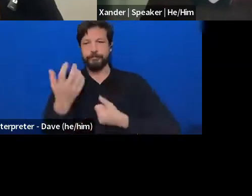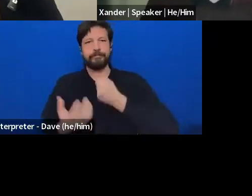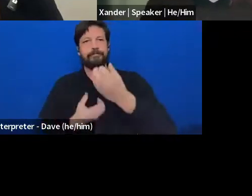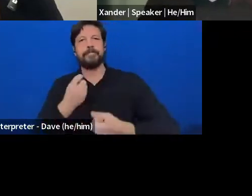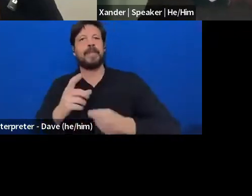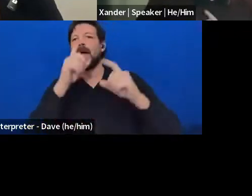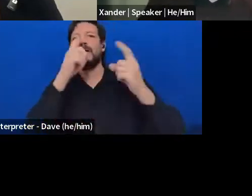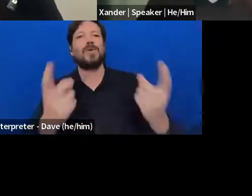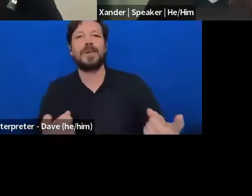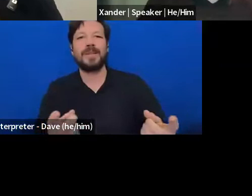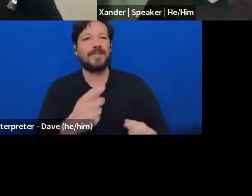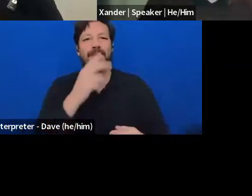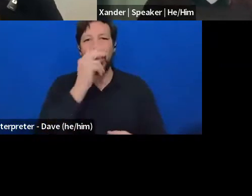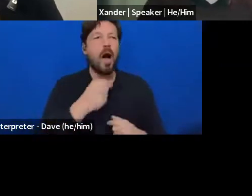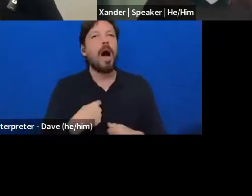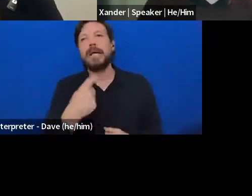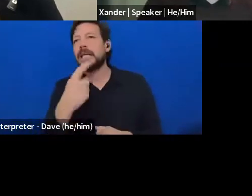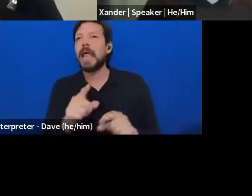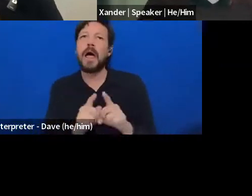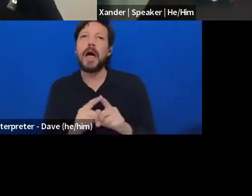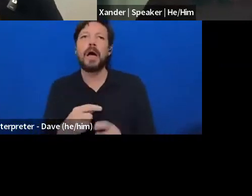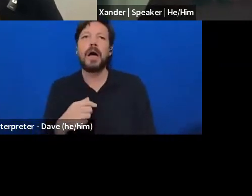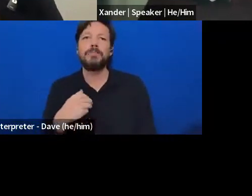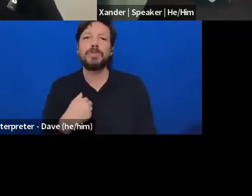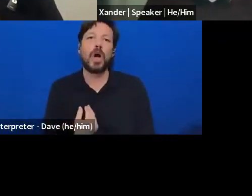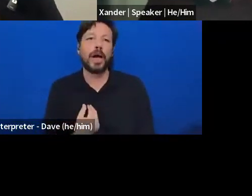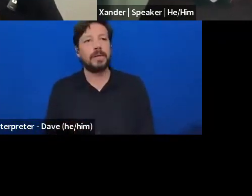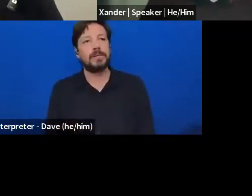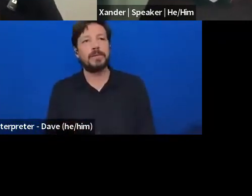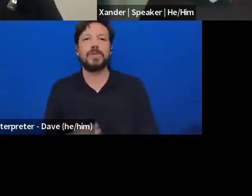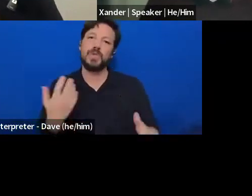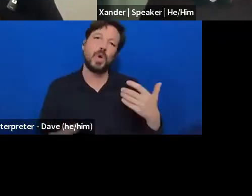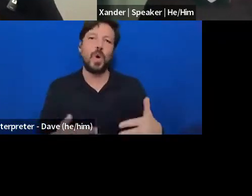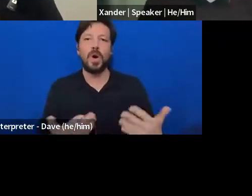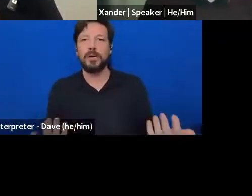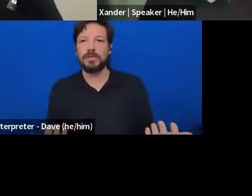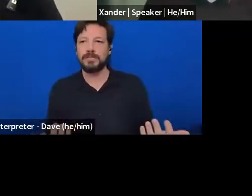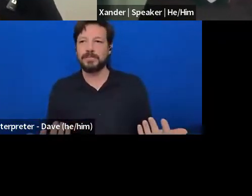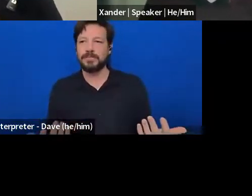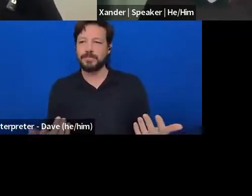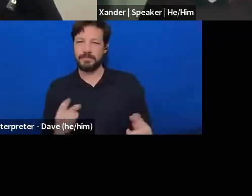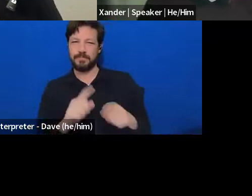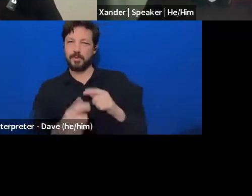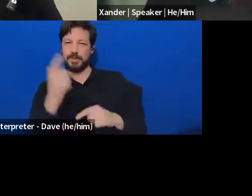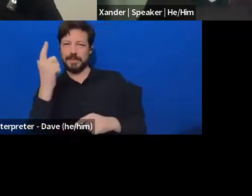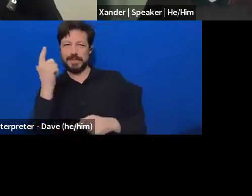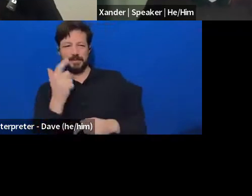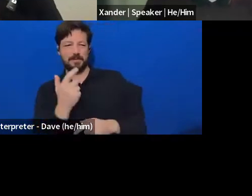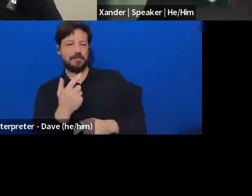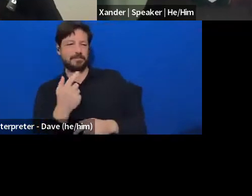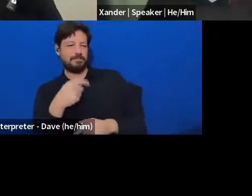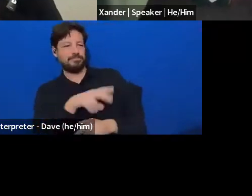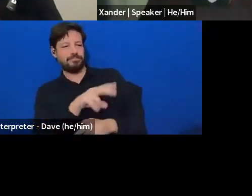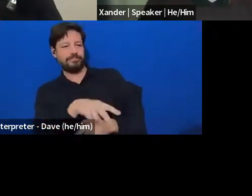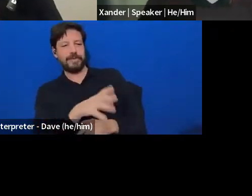say was, I'm tired or I'm sore. And obviously, a normal teacher's going to think that, oh yeah,